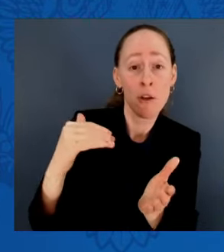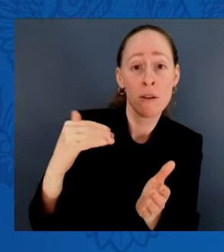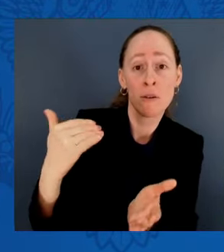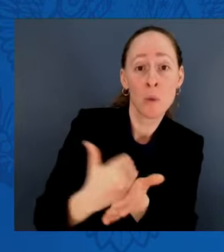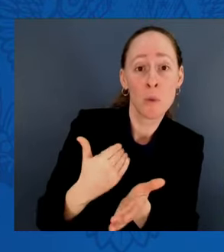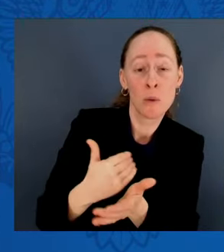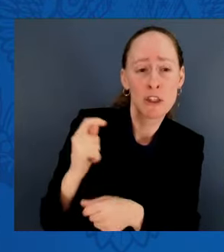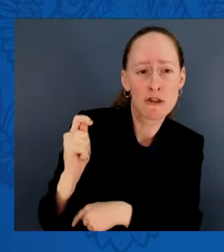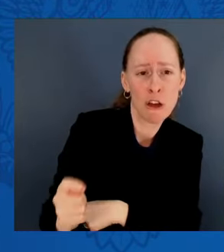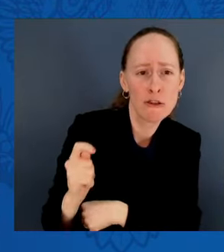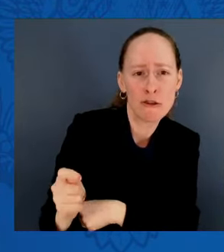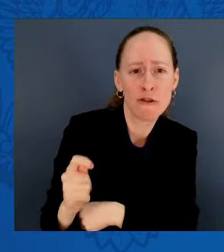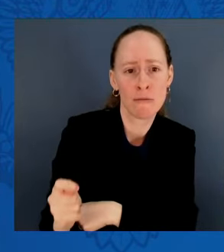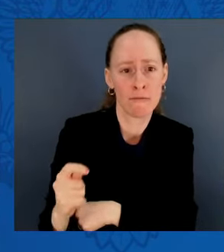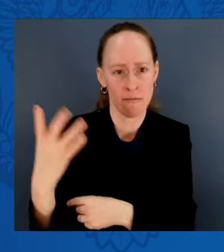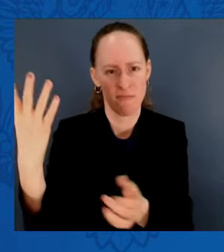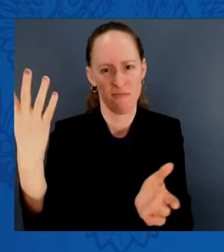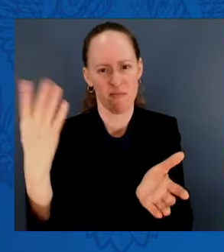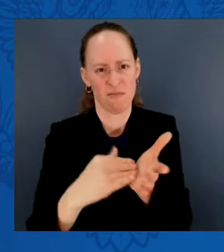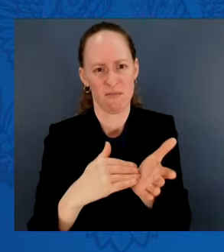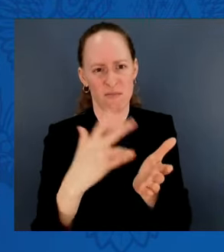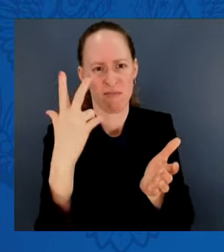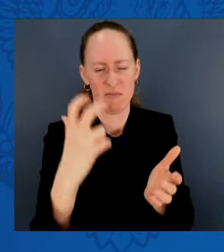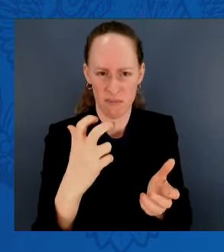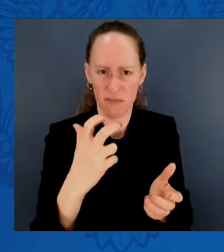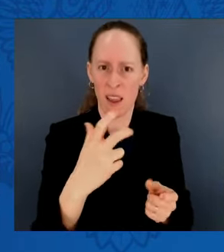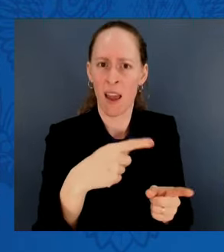in 6 months instead of 6 years now.